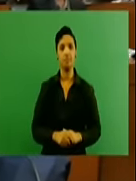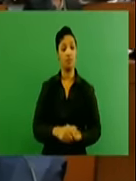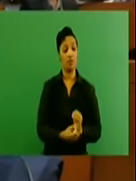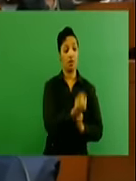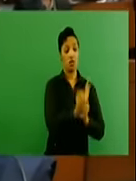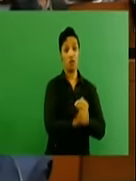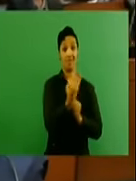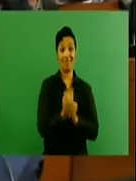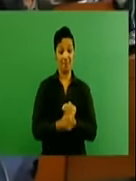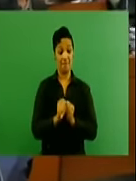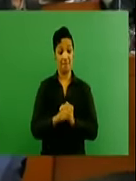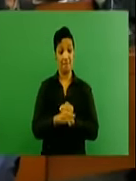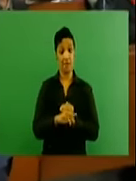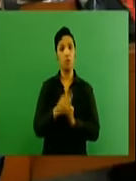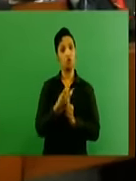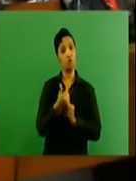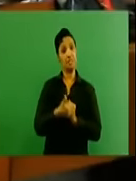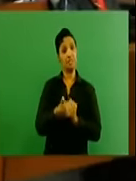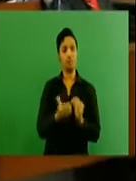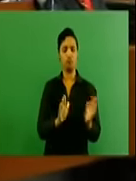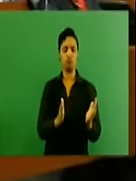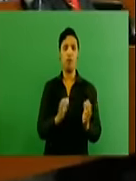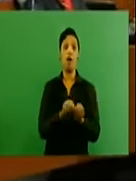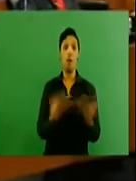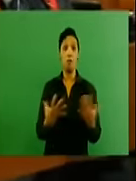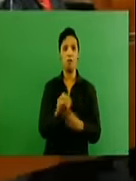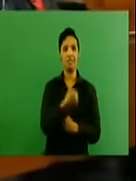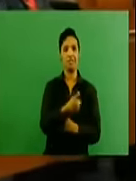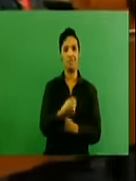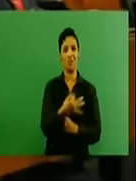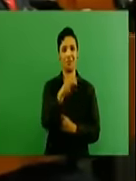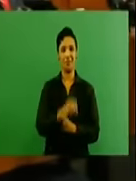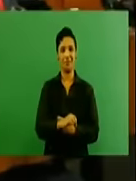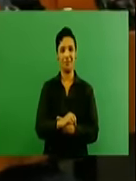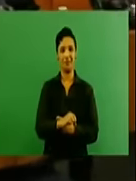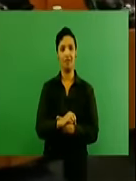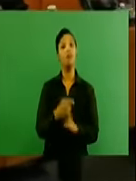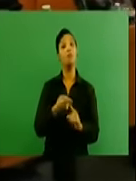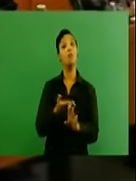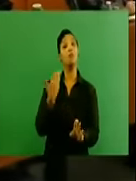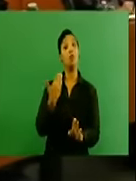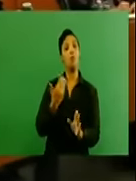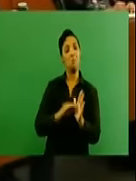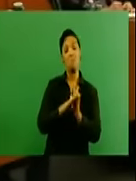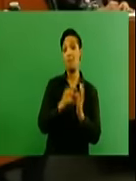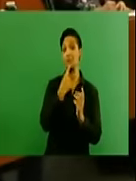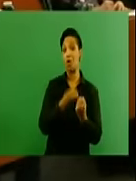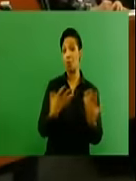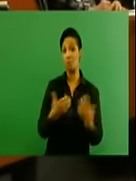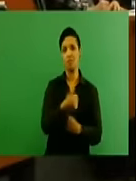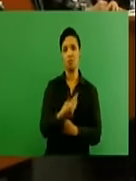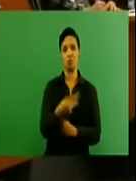quarter average expectations for 2016 were 6.3%, up from